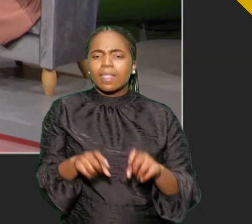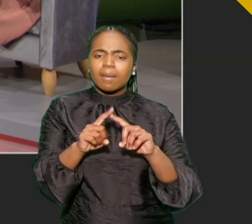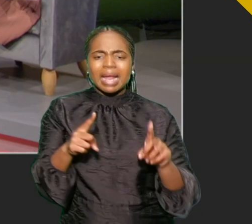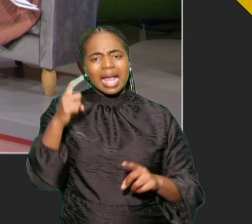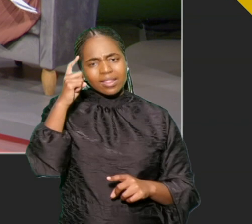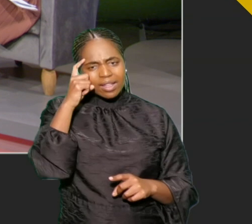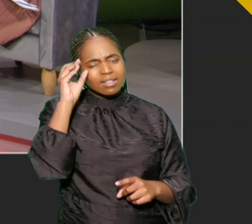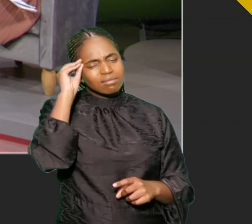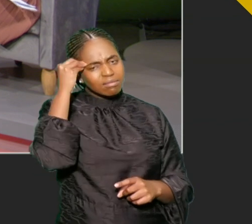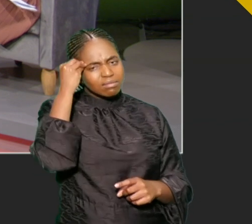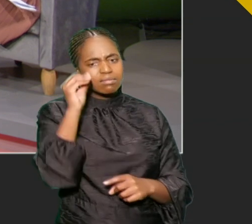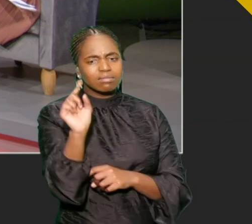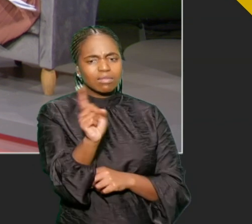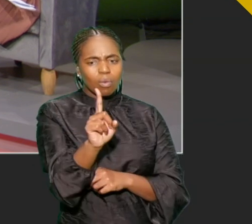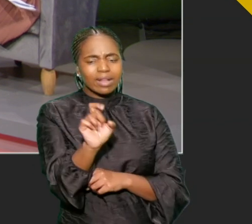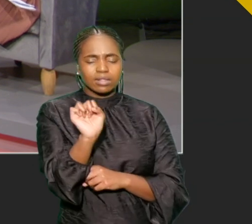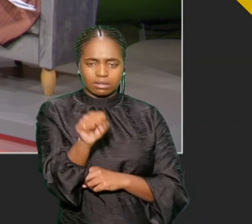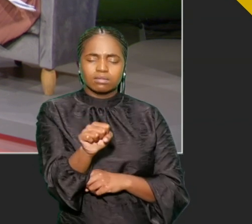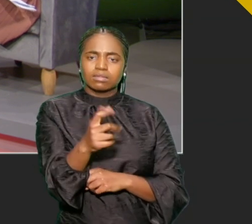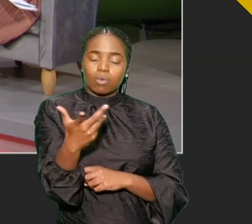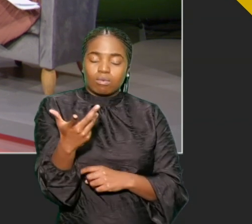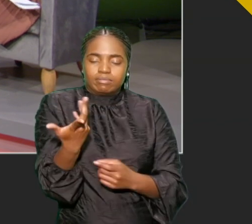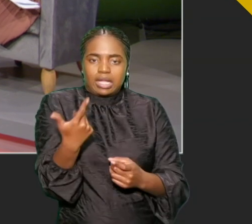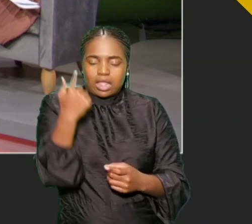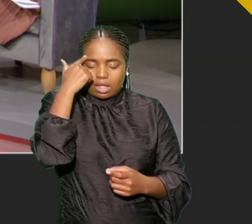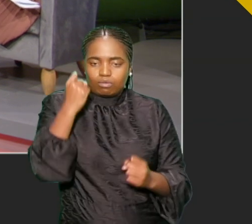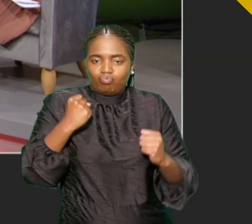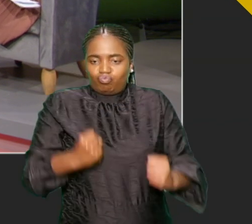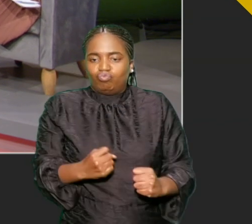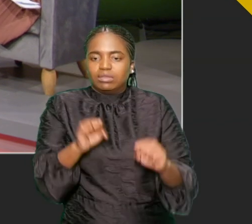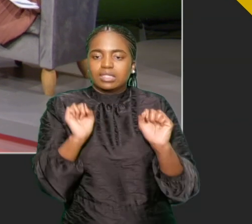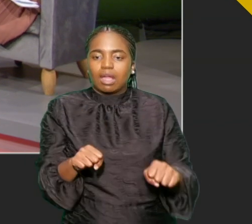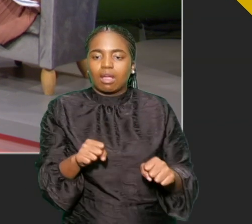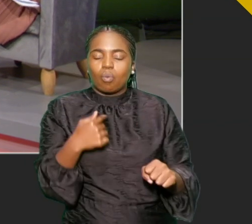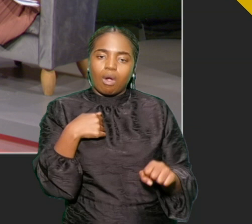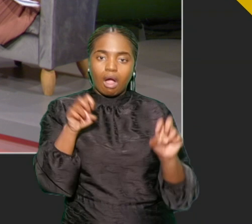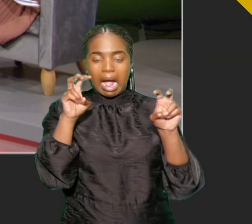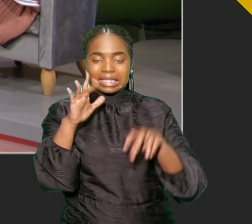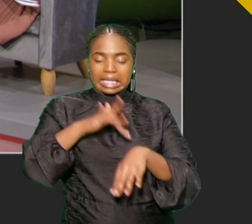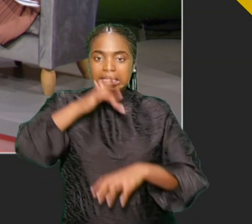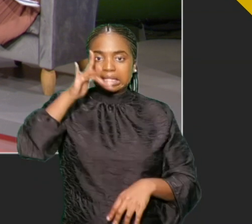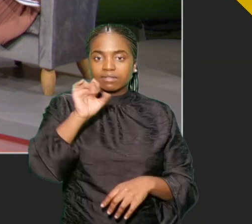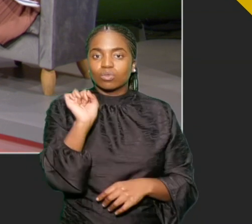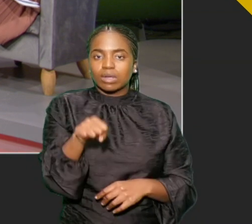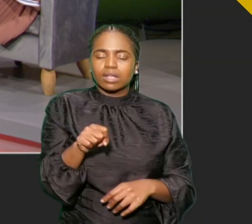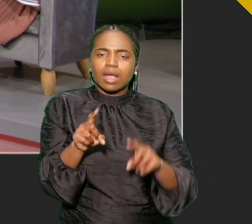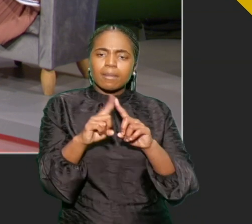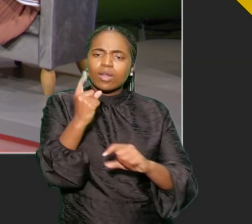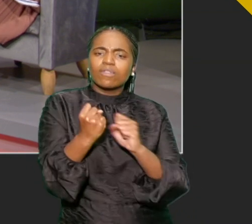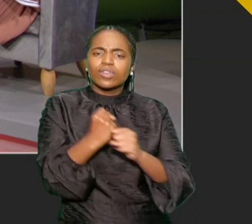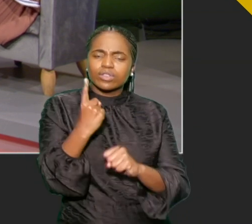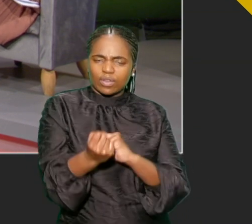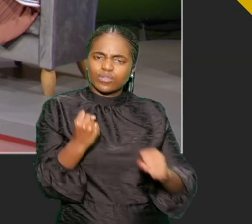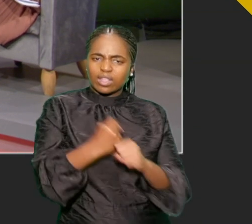quite interesting because and I mean, the Kasipulana, that means that you are overly sensitive. And over the years, I've